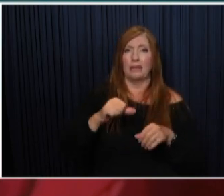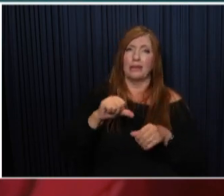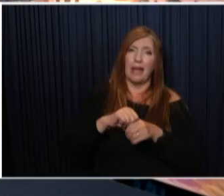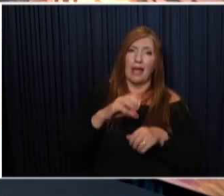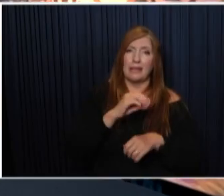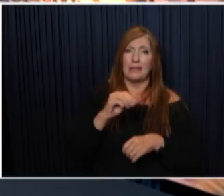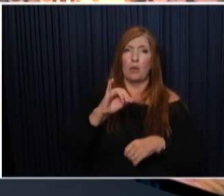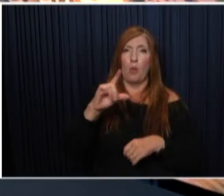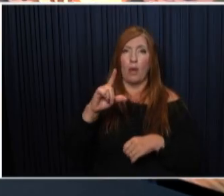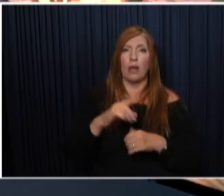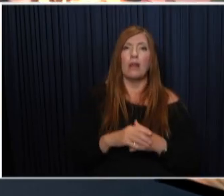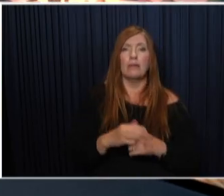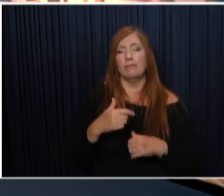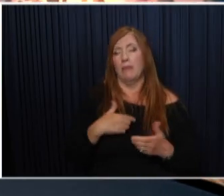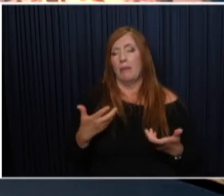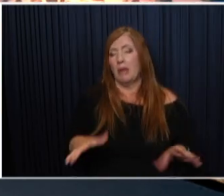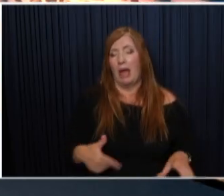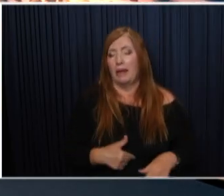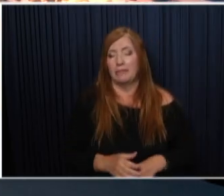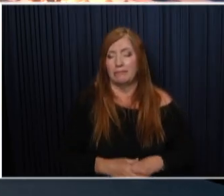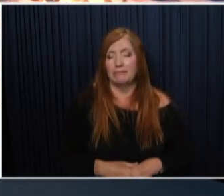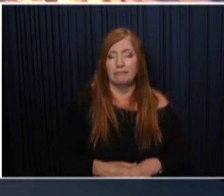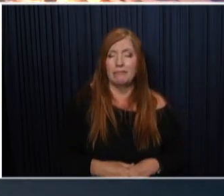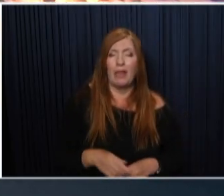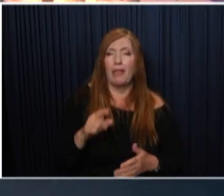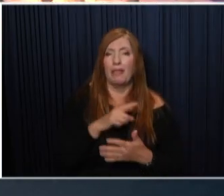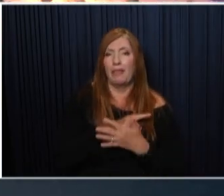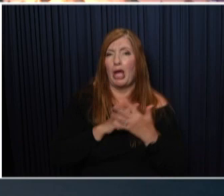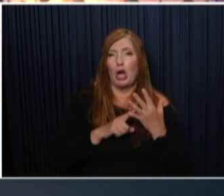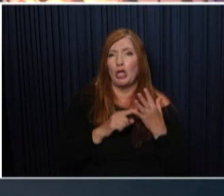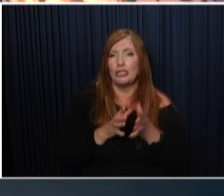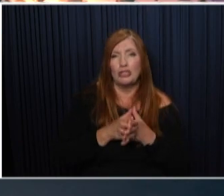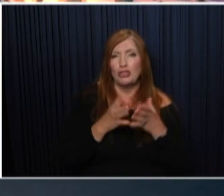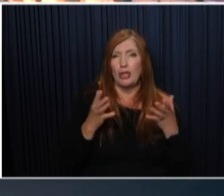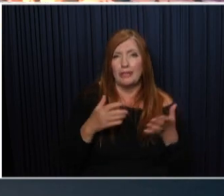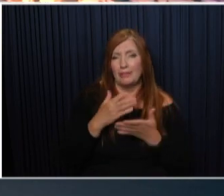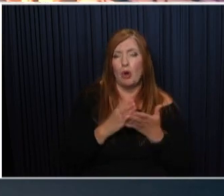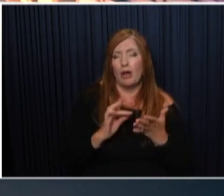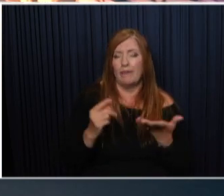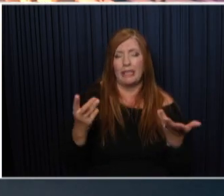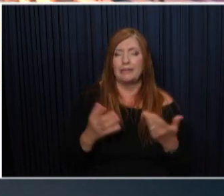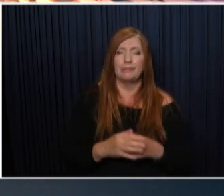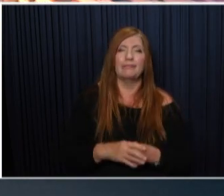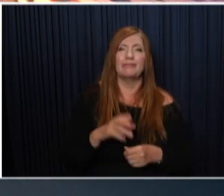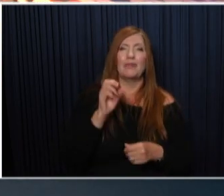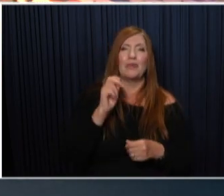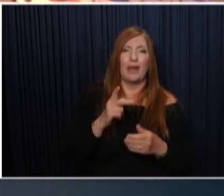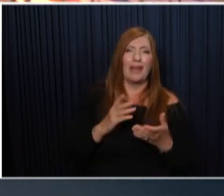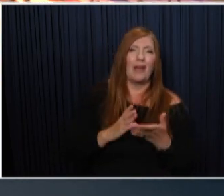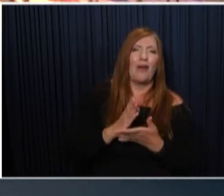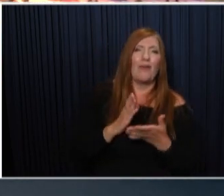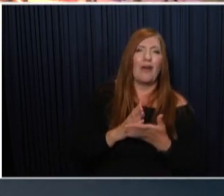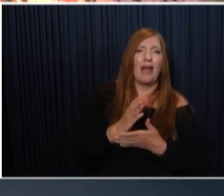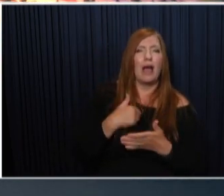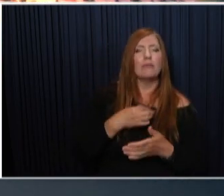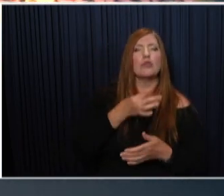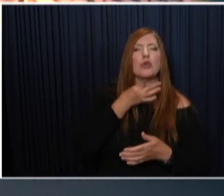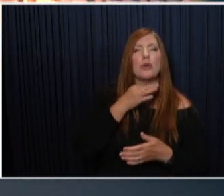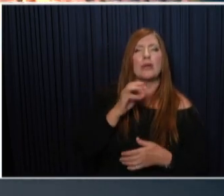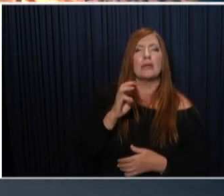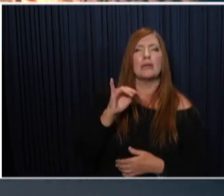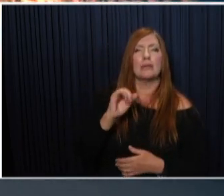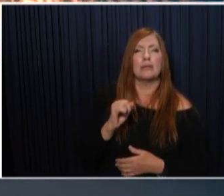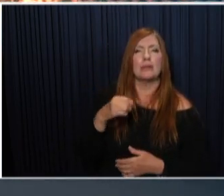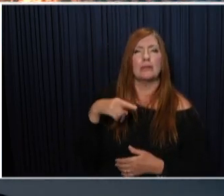All right. Yeah, I'm done. Okay. That's part of it. All right. And I'd be curious, Ms. Placentia, your thoughts as far